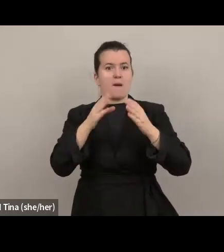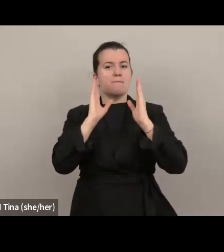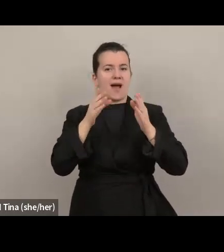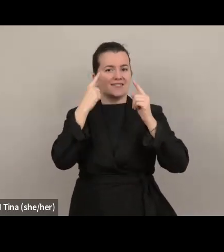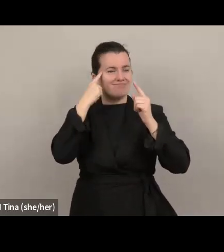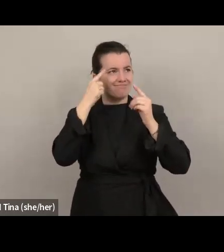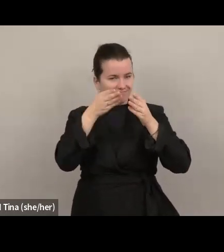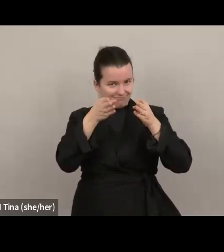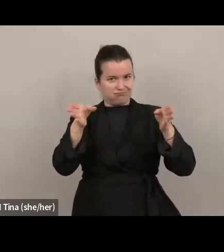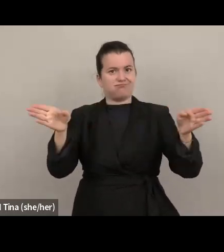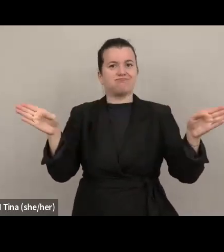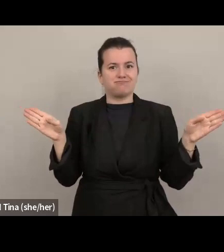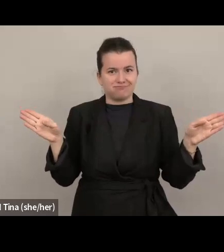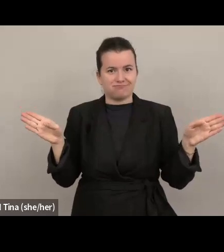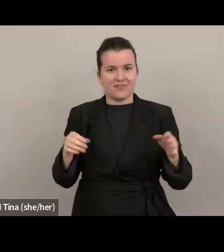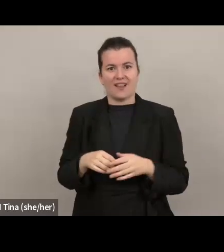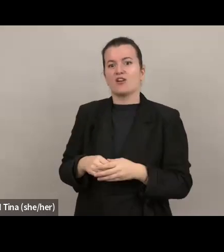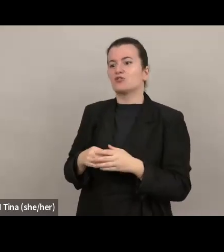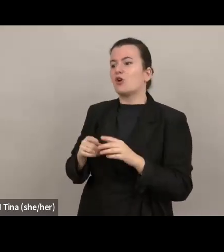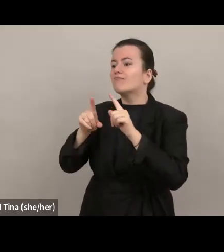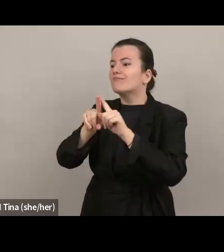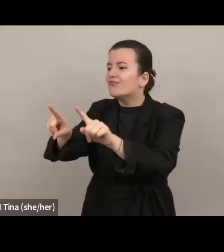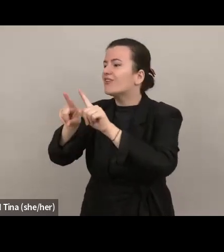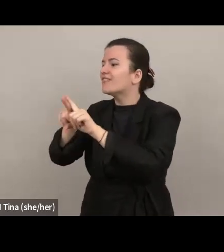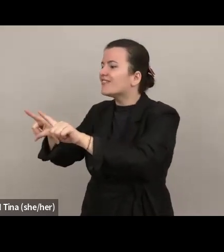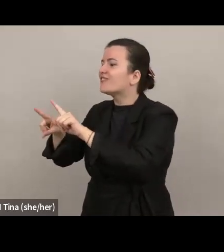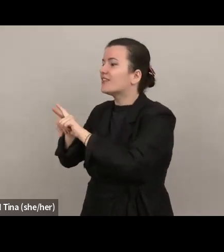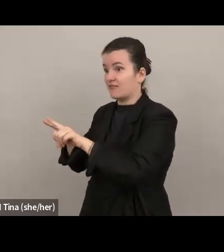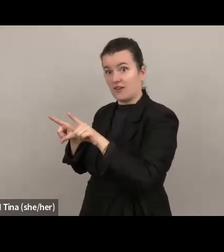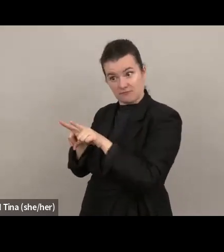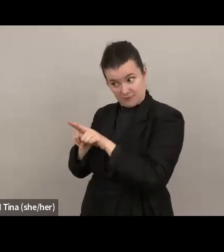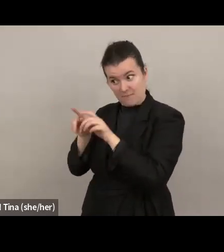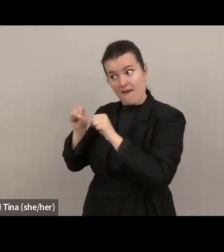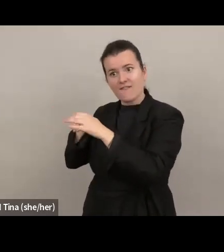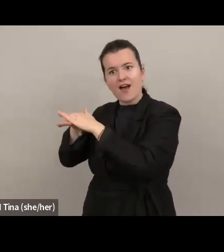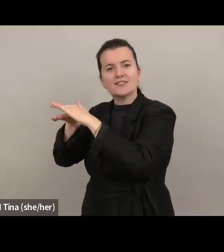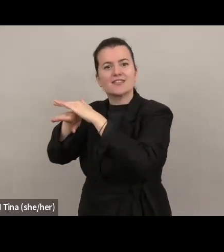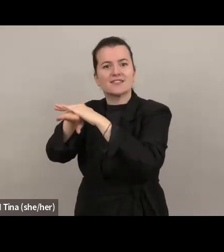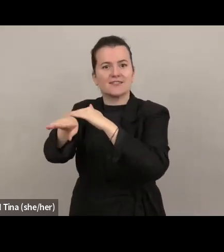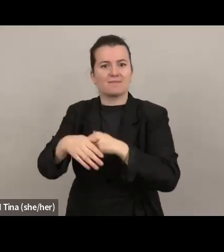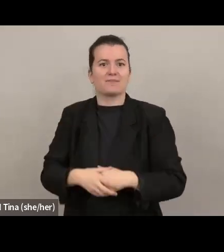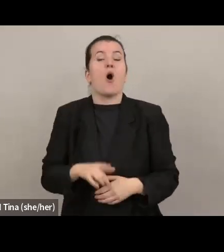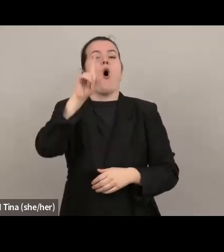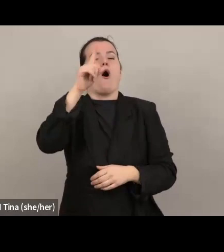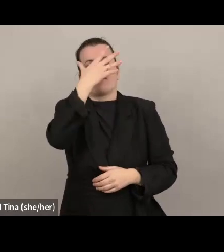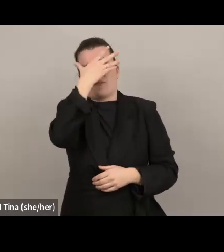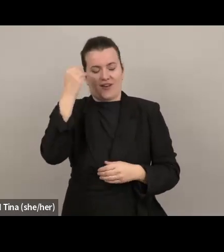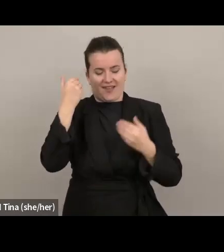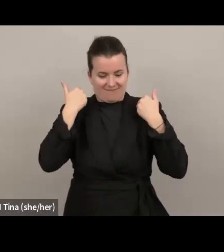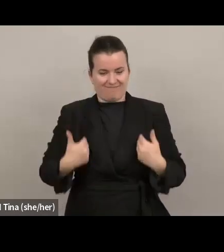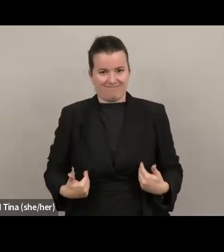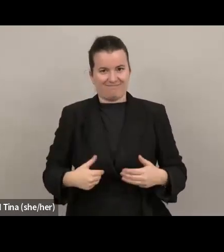realities play in addressing digital connectivity issues. I forgot to introduce myself, my description. I'm a Black